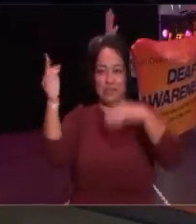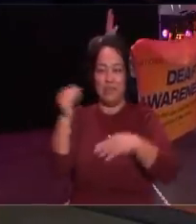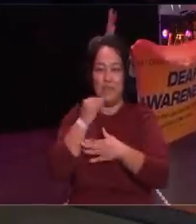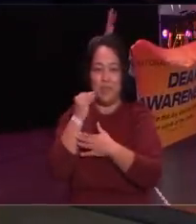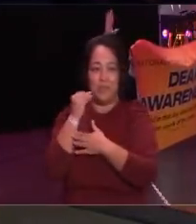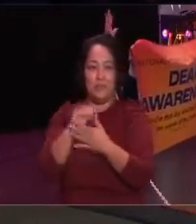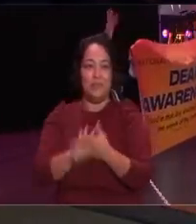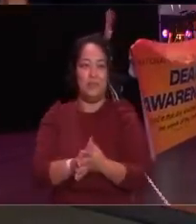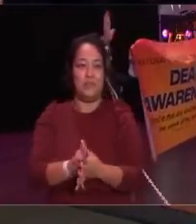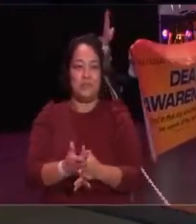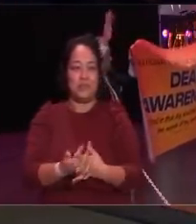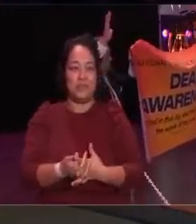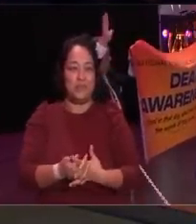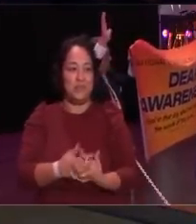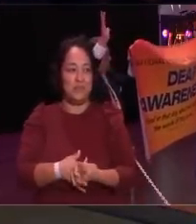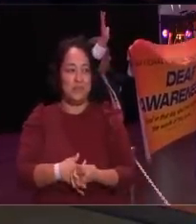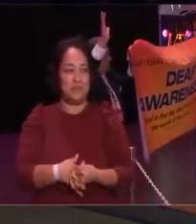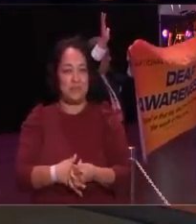homes.